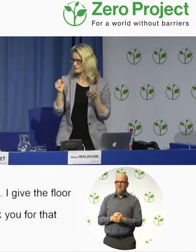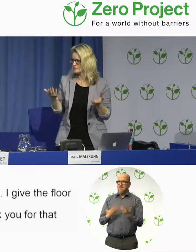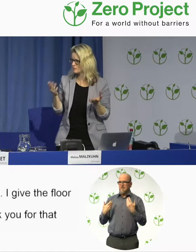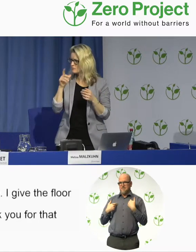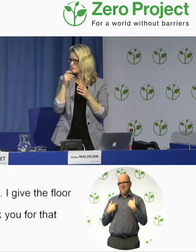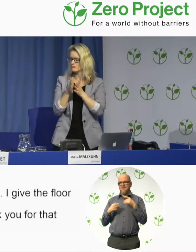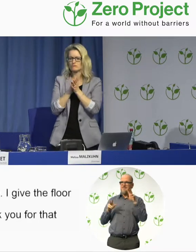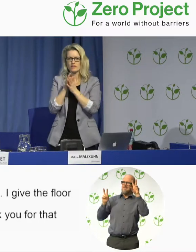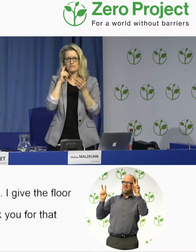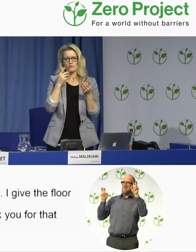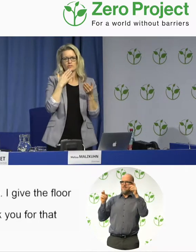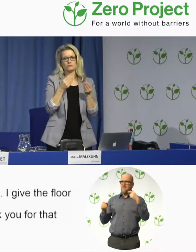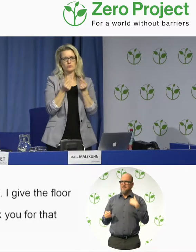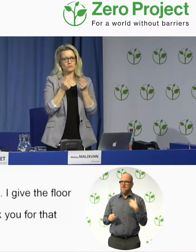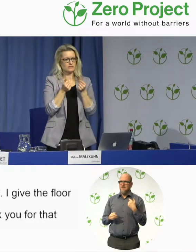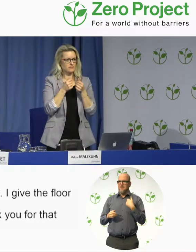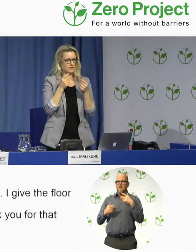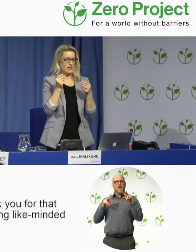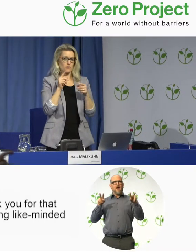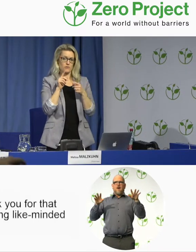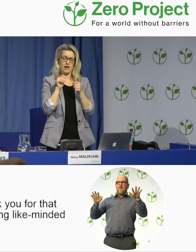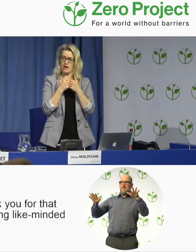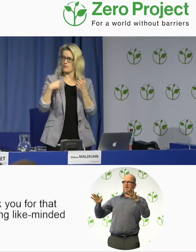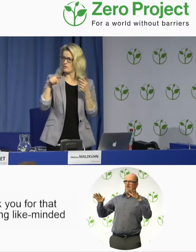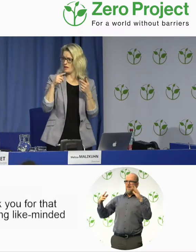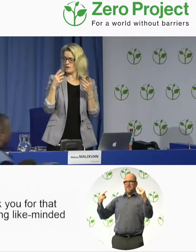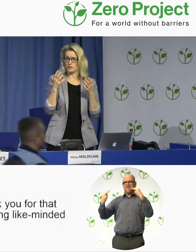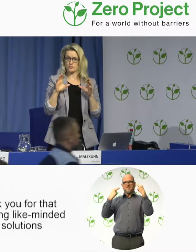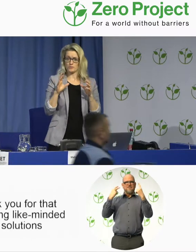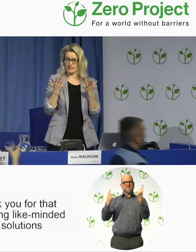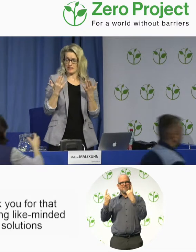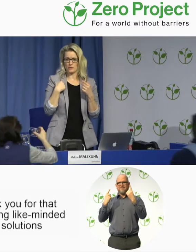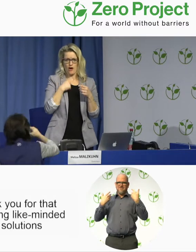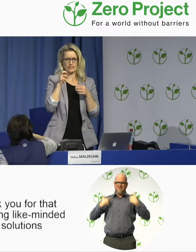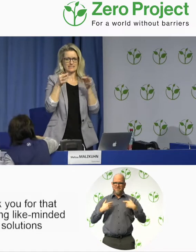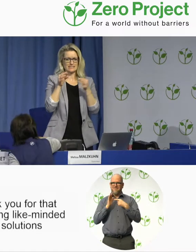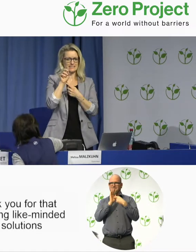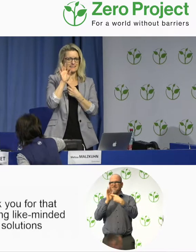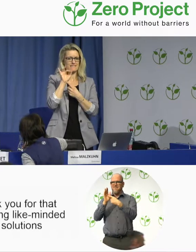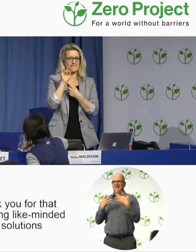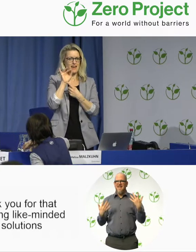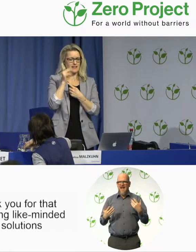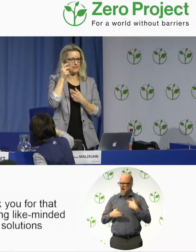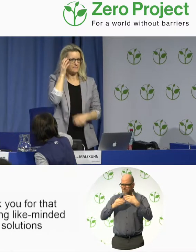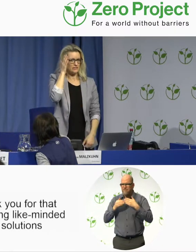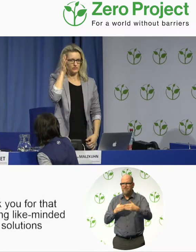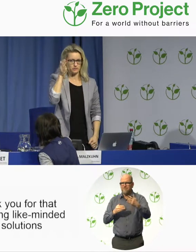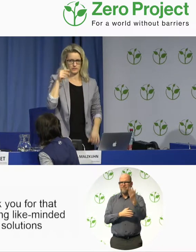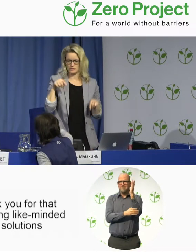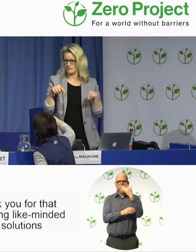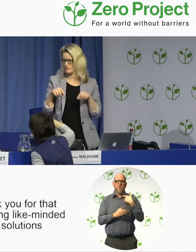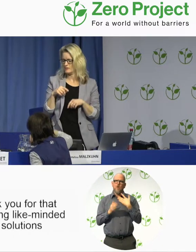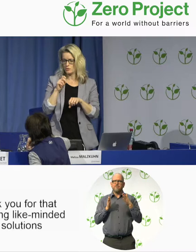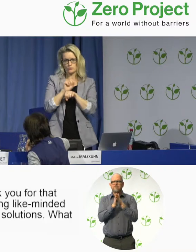among like-minded colleagues who are equally motivated to find good solutions. What we're doing here